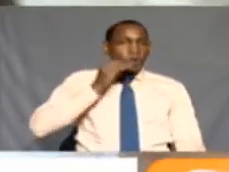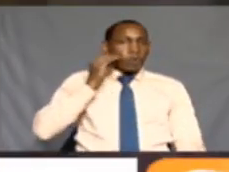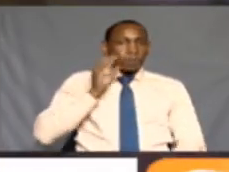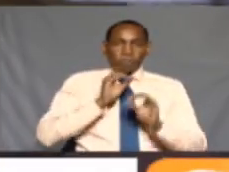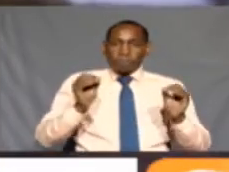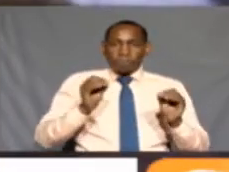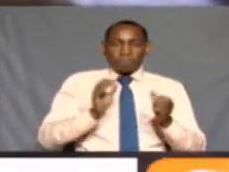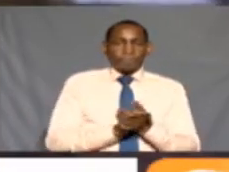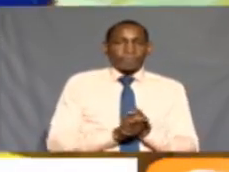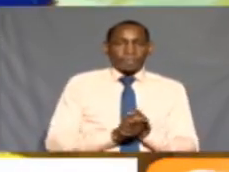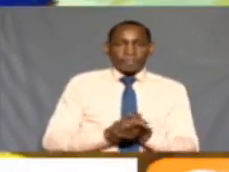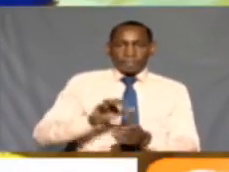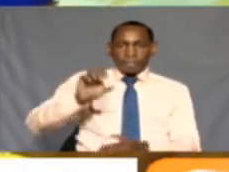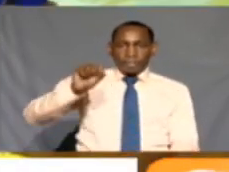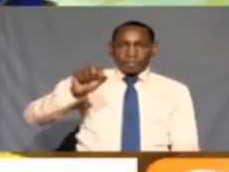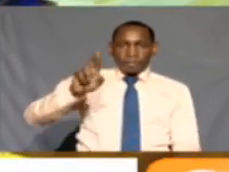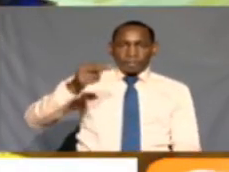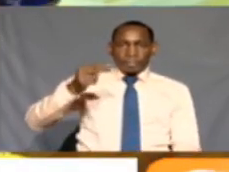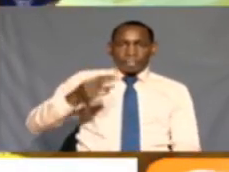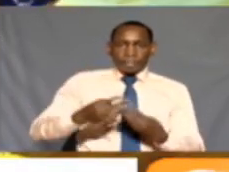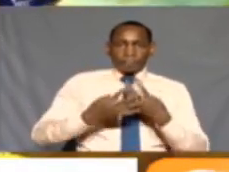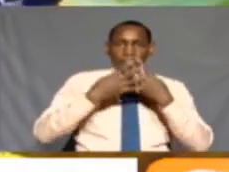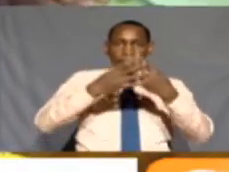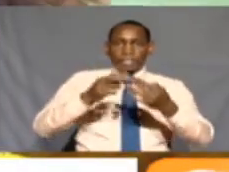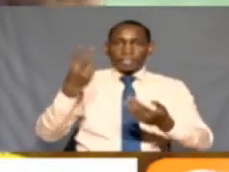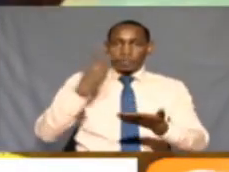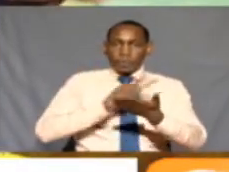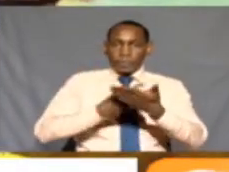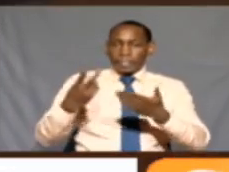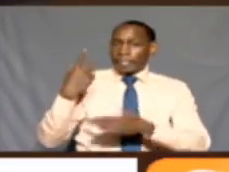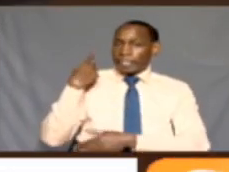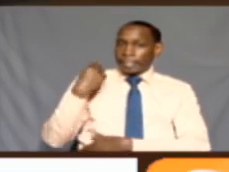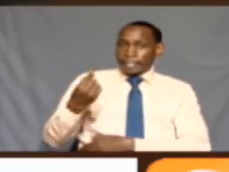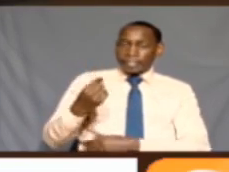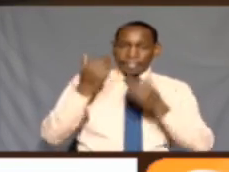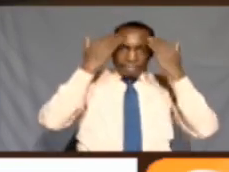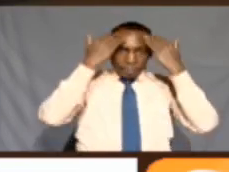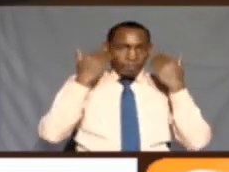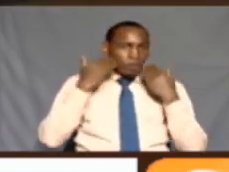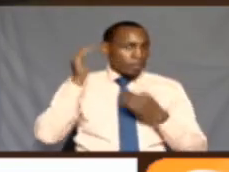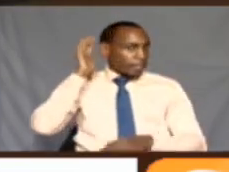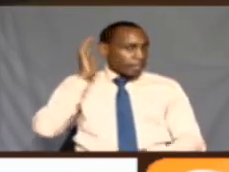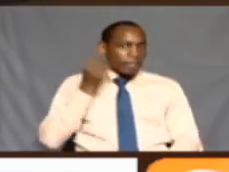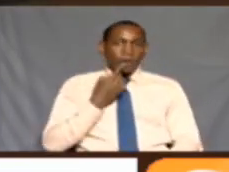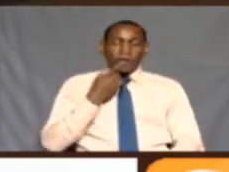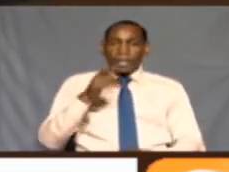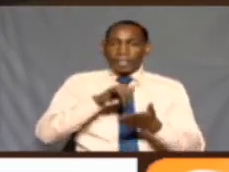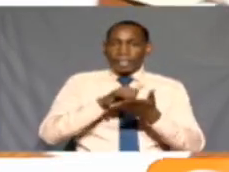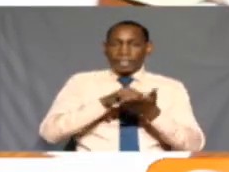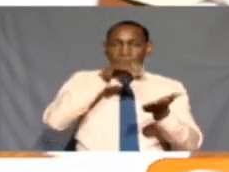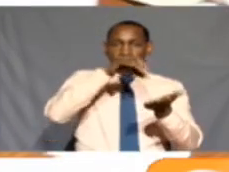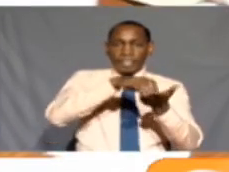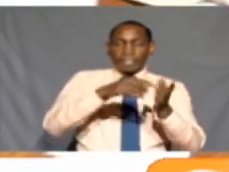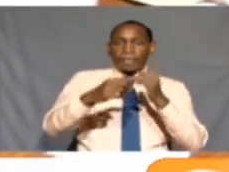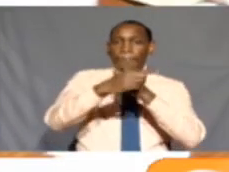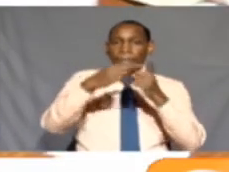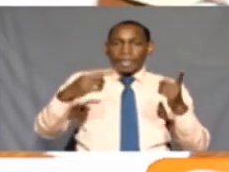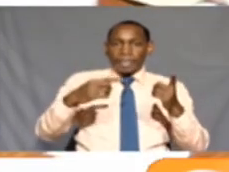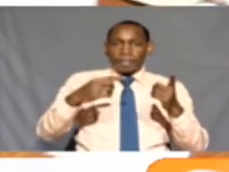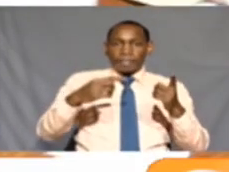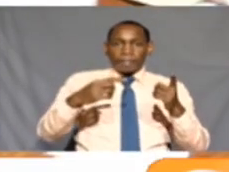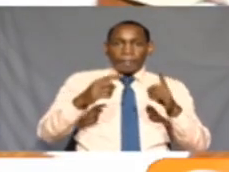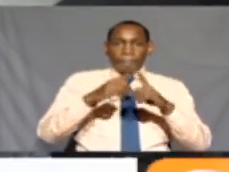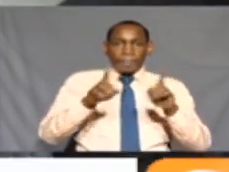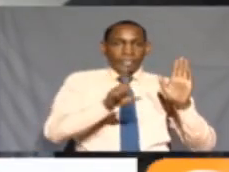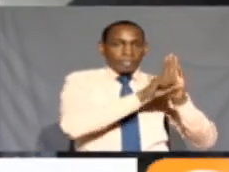nonsense. Sarah has been in custody for 2 weeks now. Just yesterday, a court hearing the case directed she be charged with murder. His counsel,